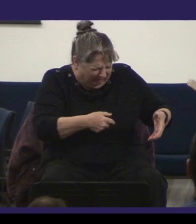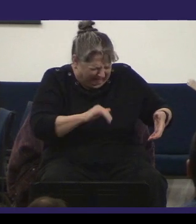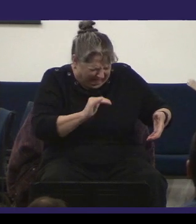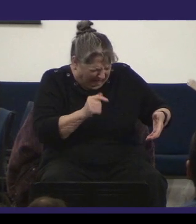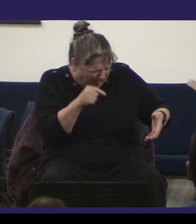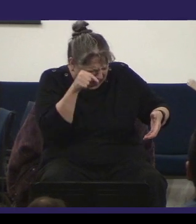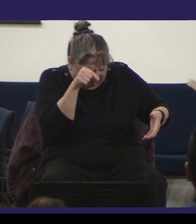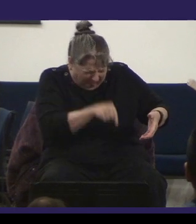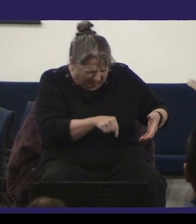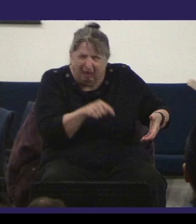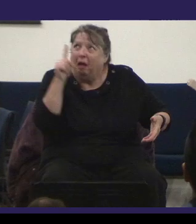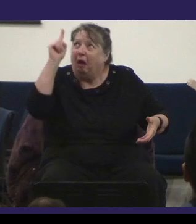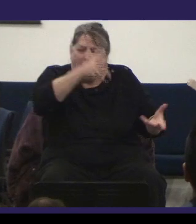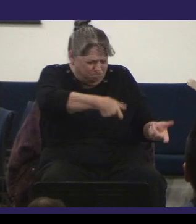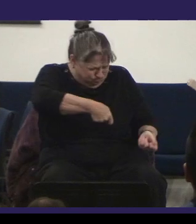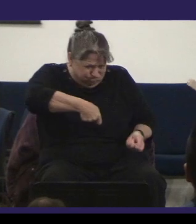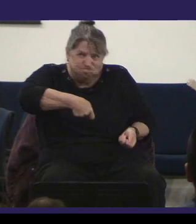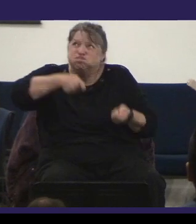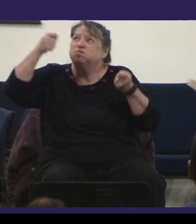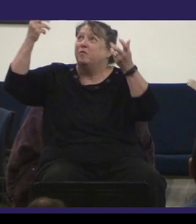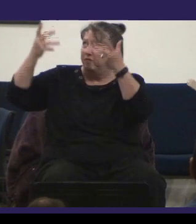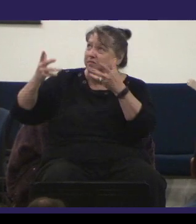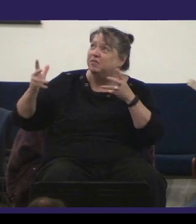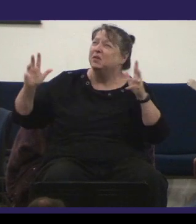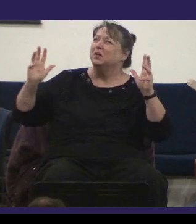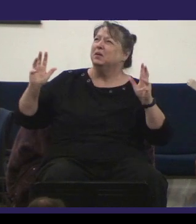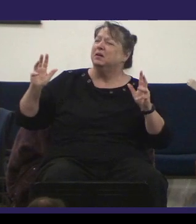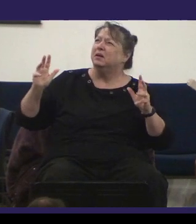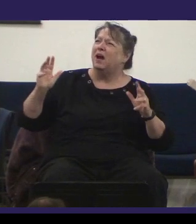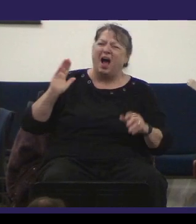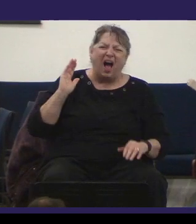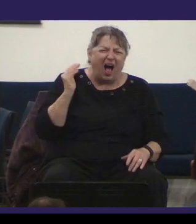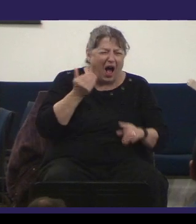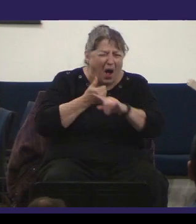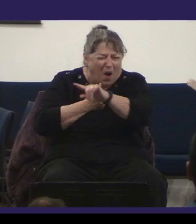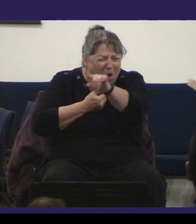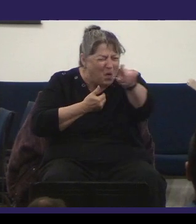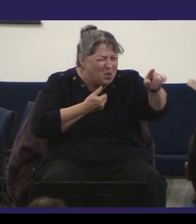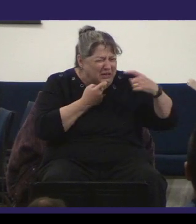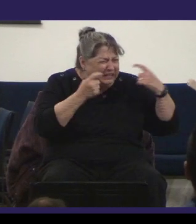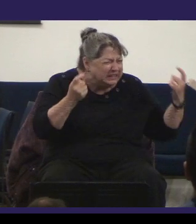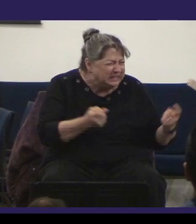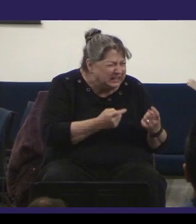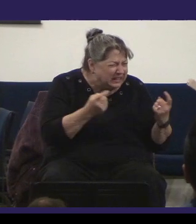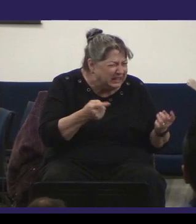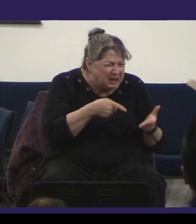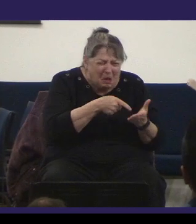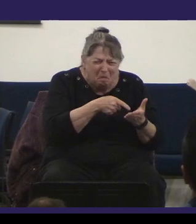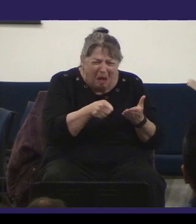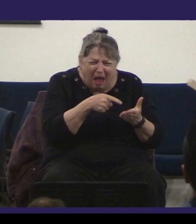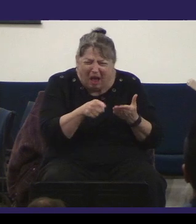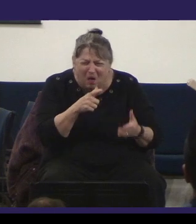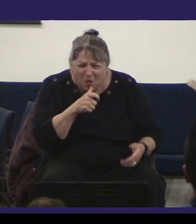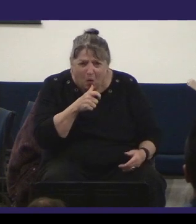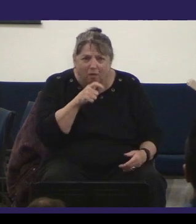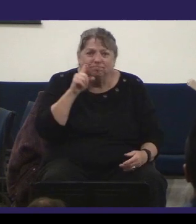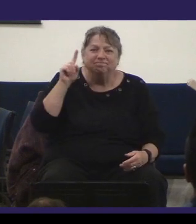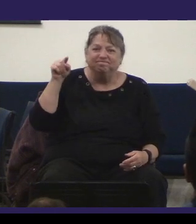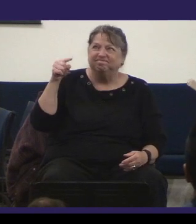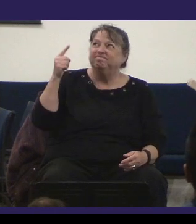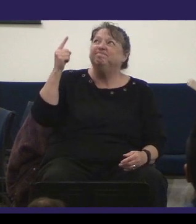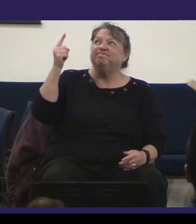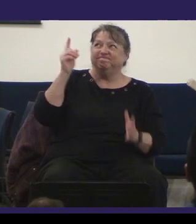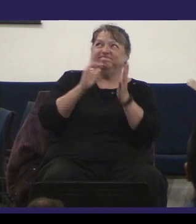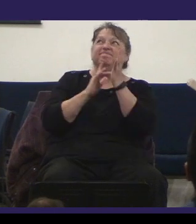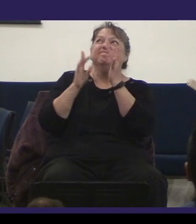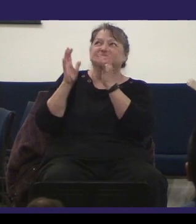did, he did. Who paid for all of our sin? Nobody but Jesus.